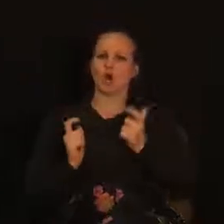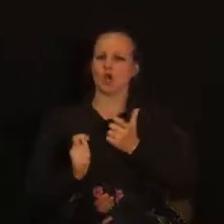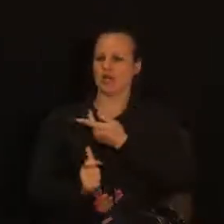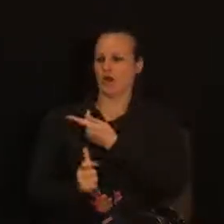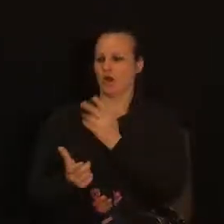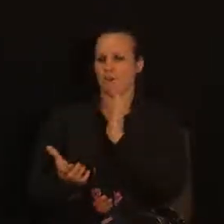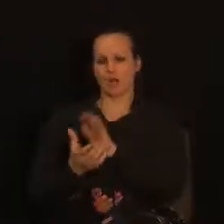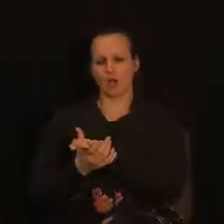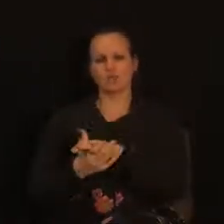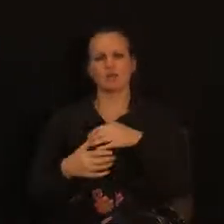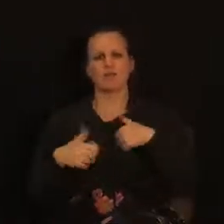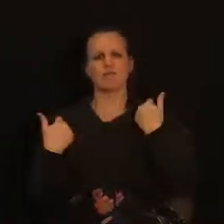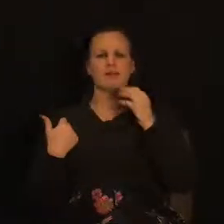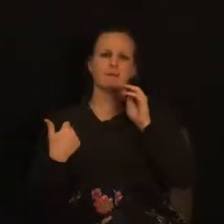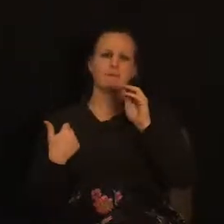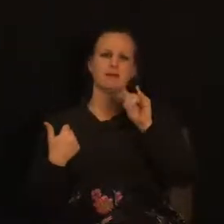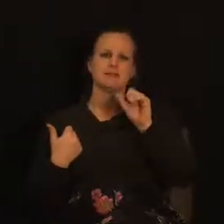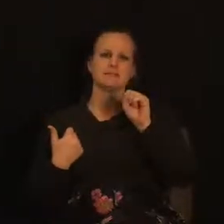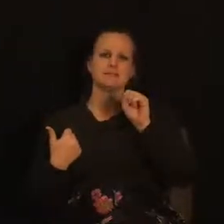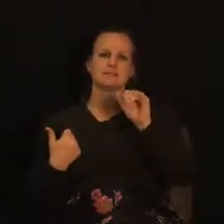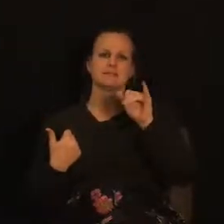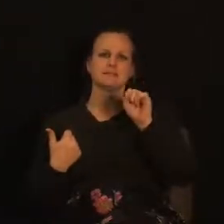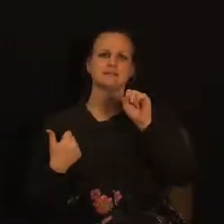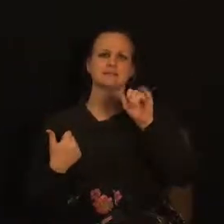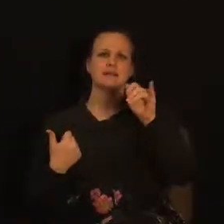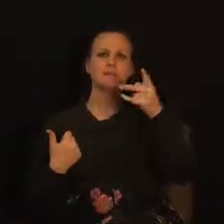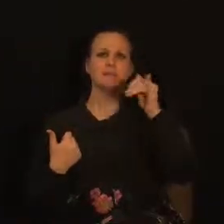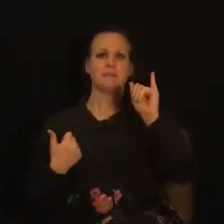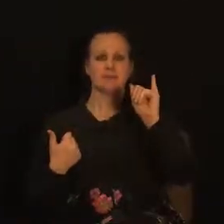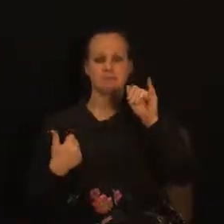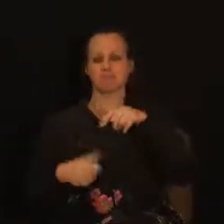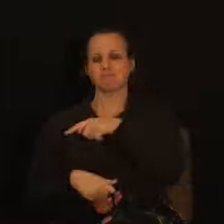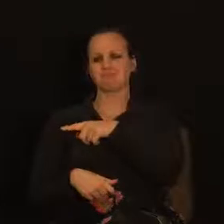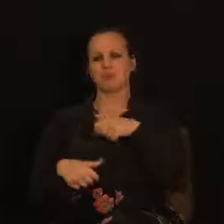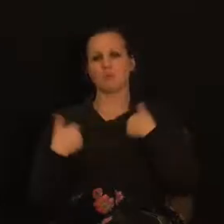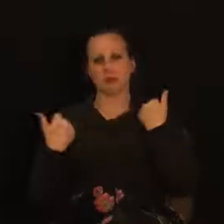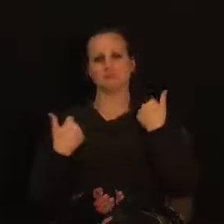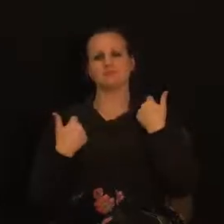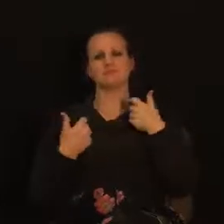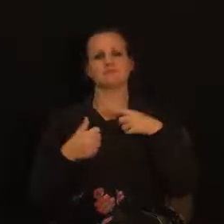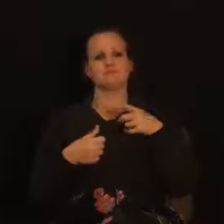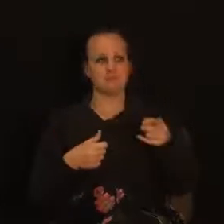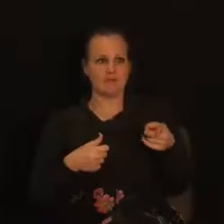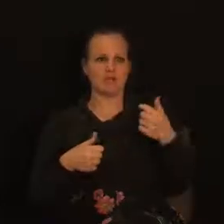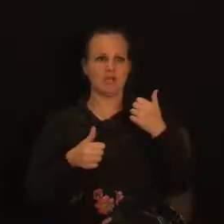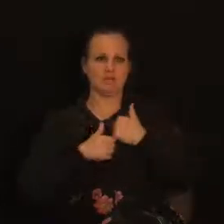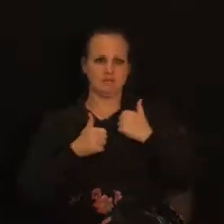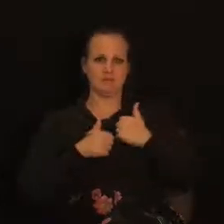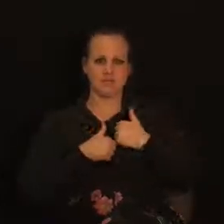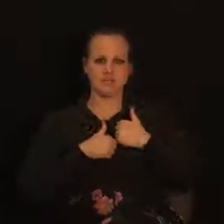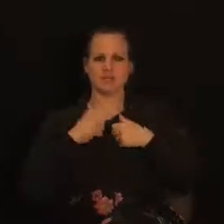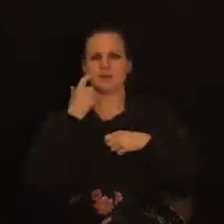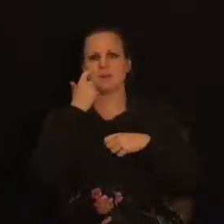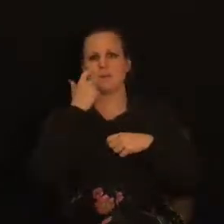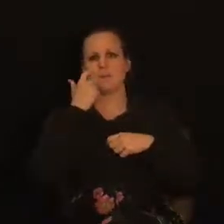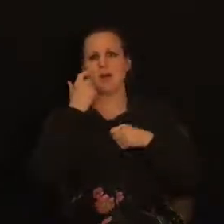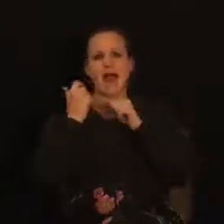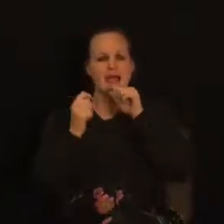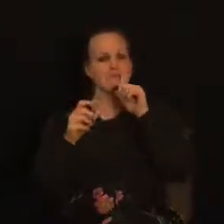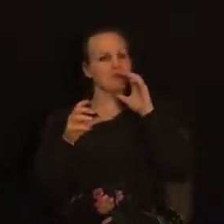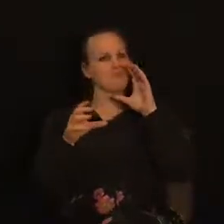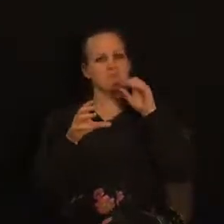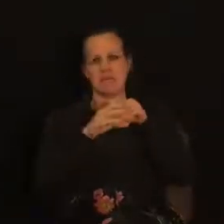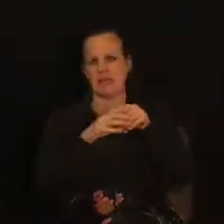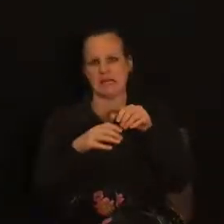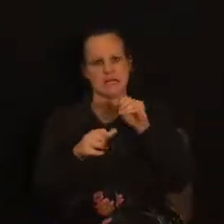in the military, and he had this Bible. You know, in the military, I haven't been in personally, but I've worked on bases.